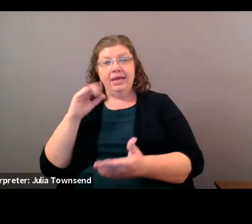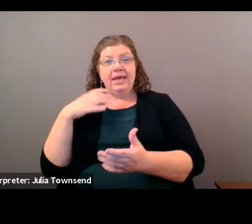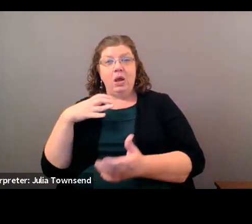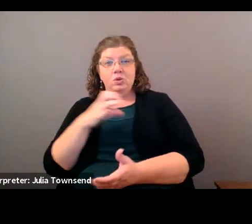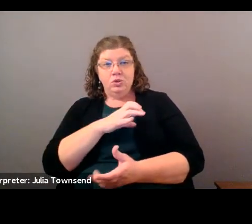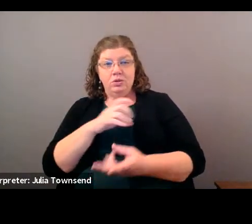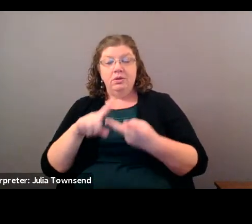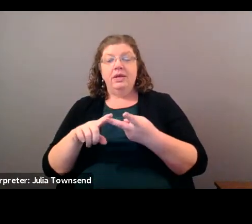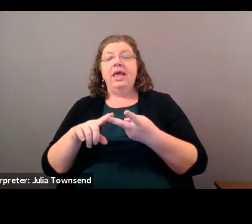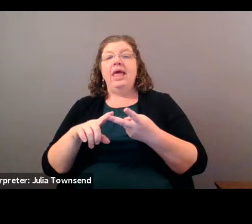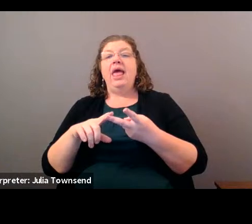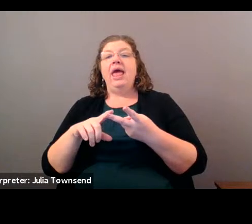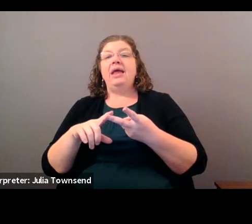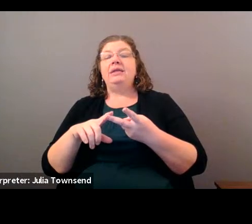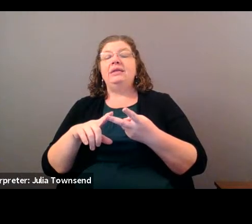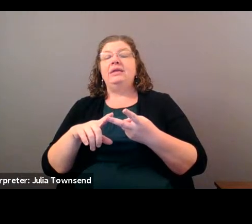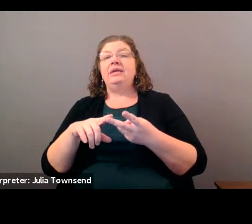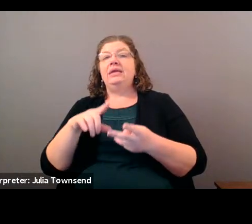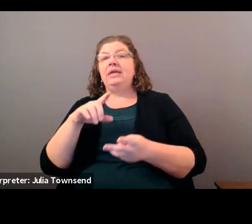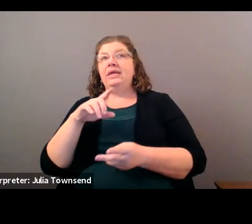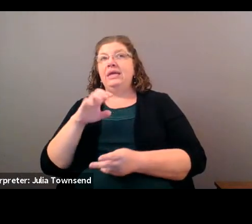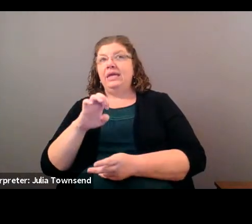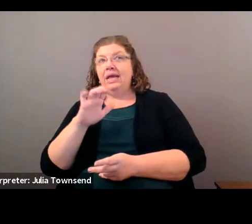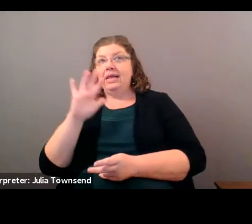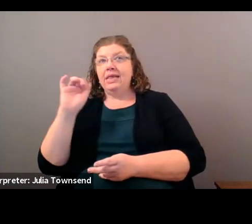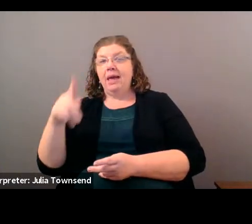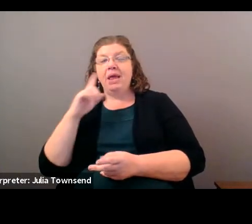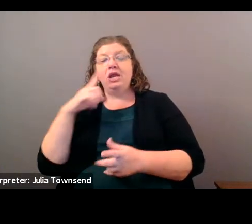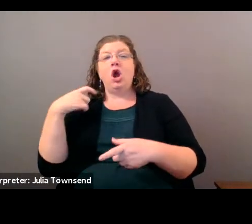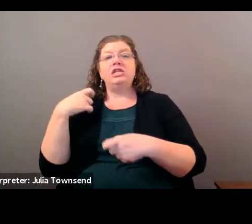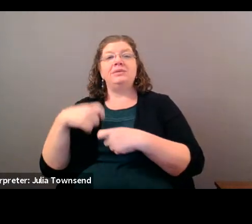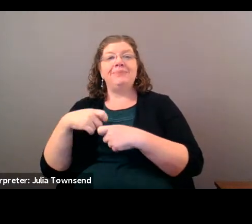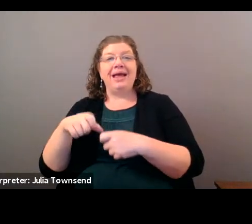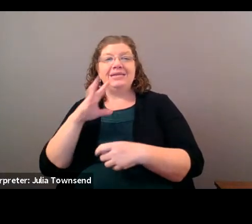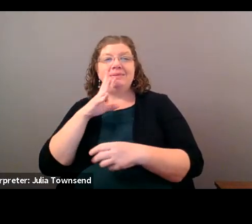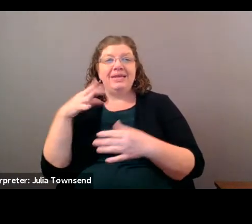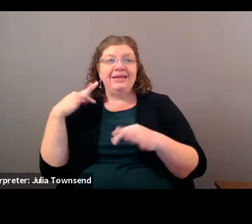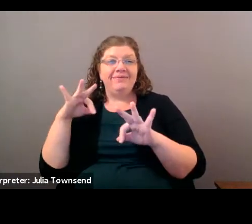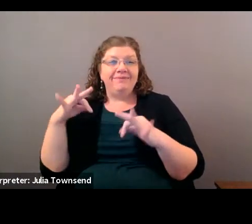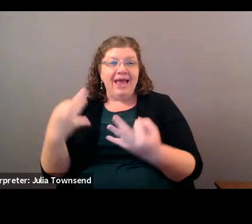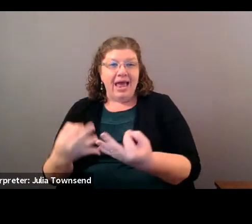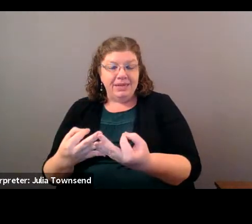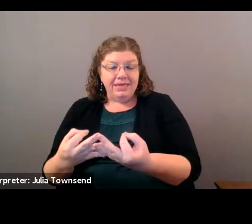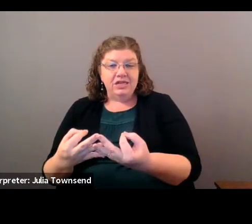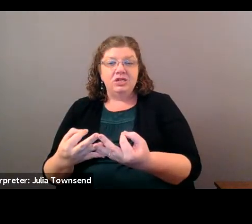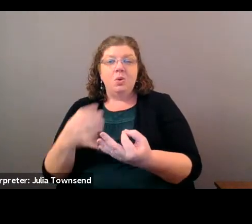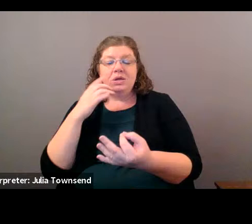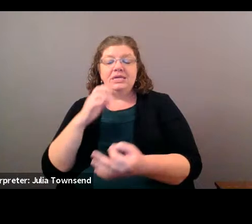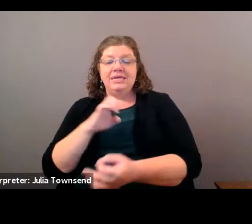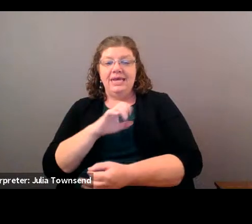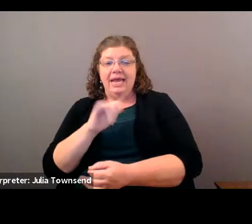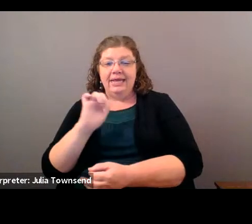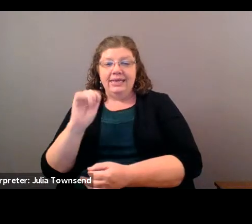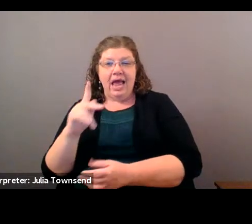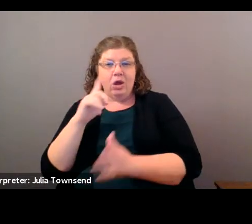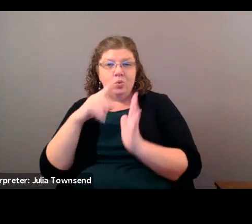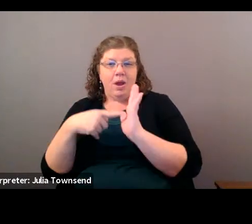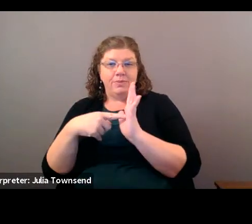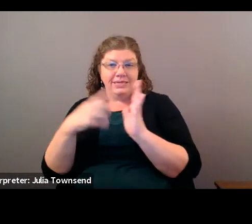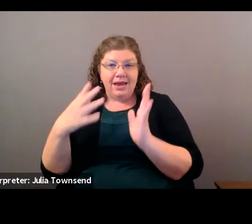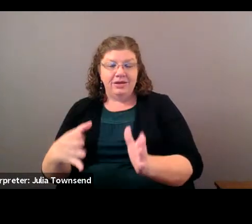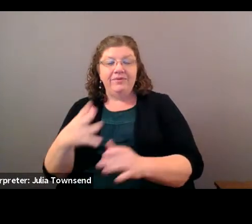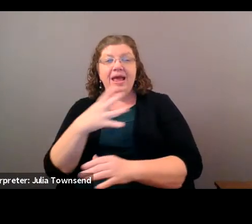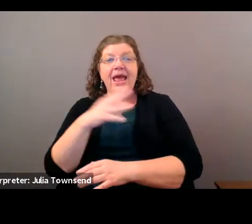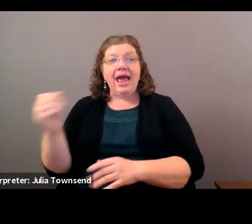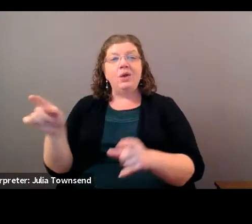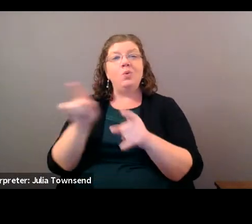as DLAC, as well as our Spanish-speaking families, which is DLAC and ELAC representatives. And we